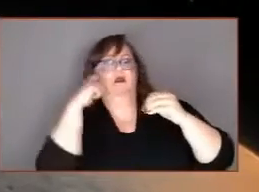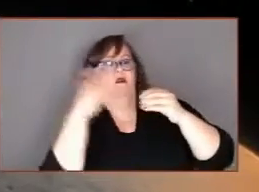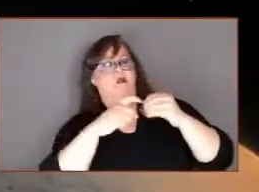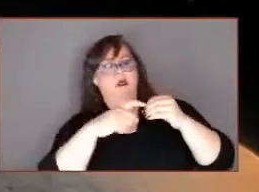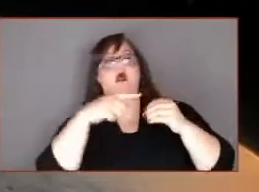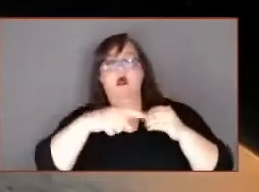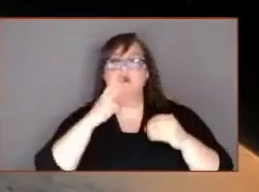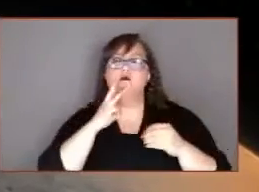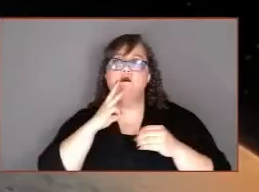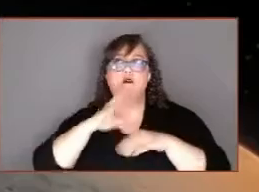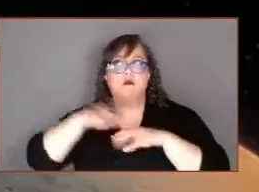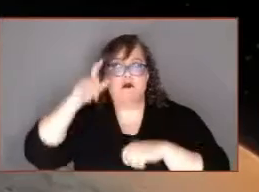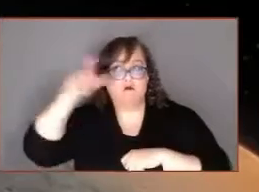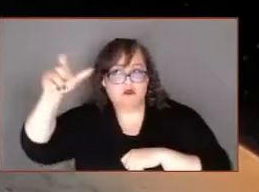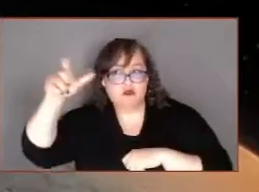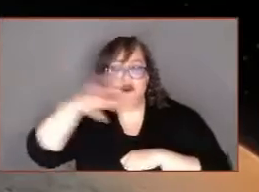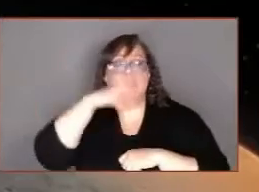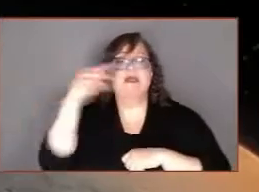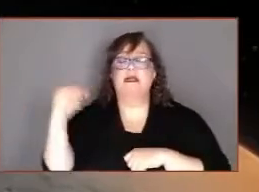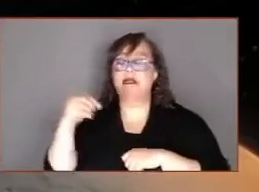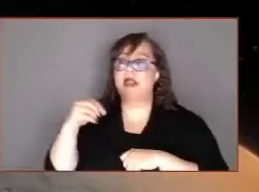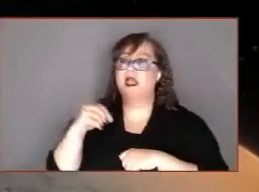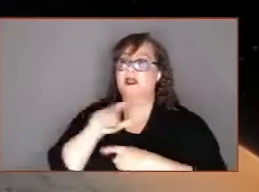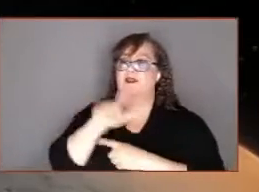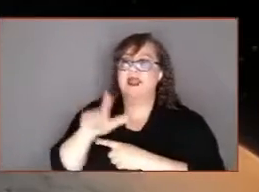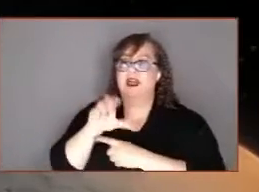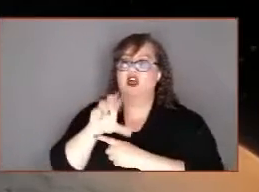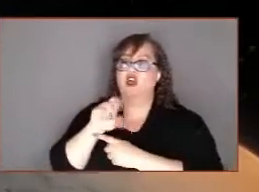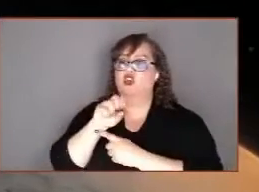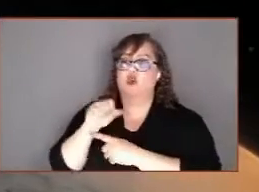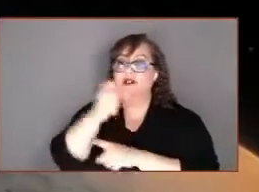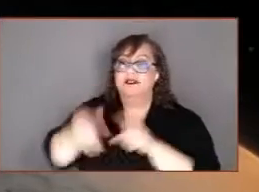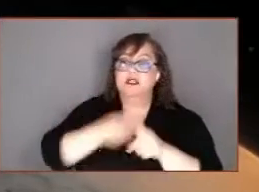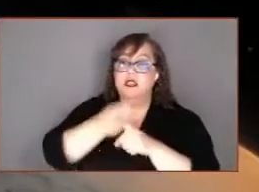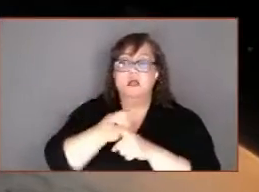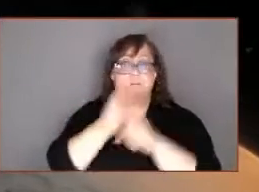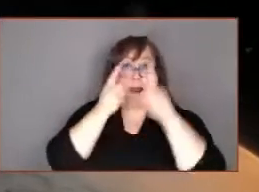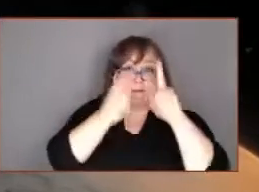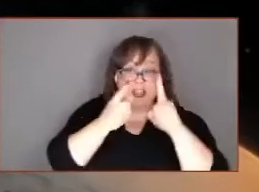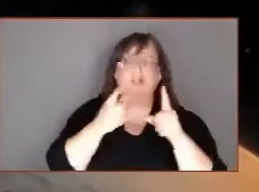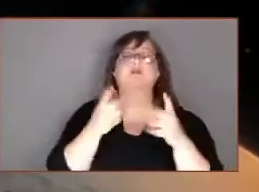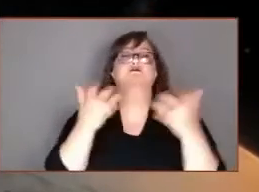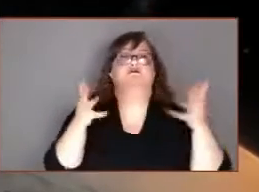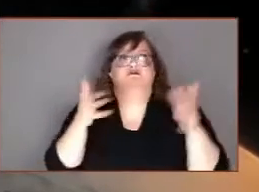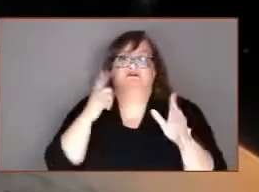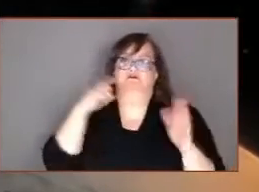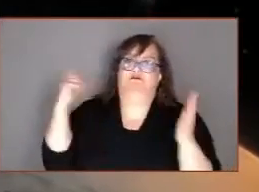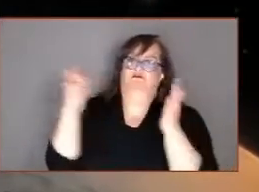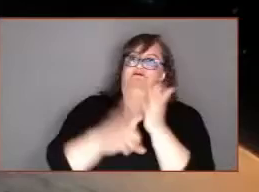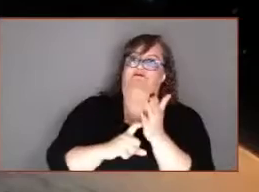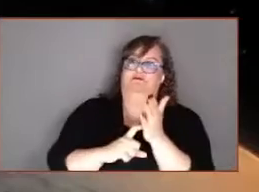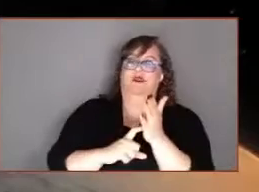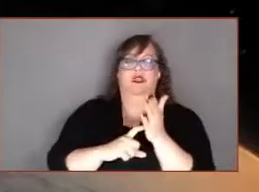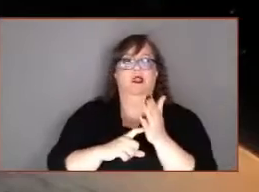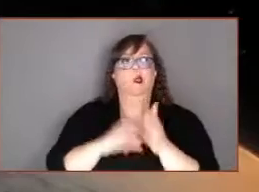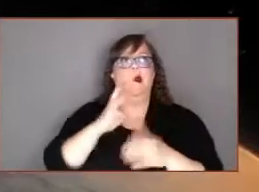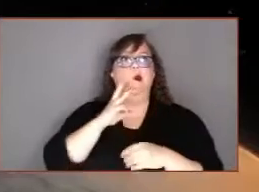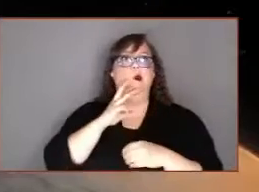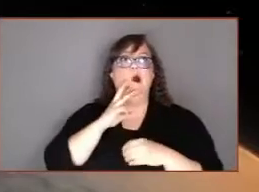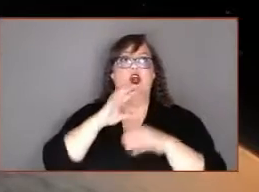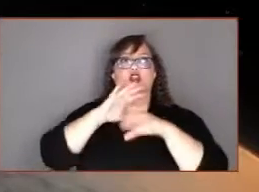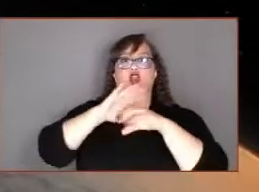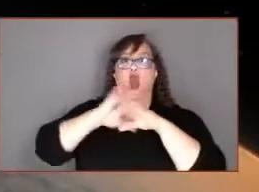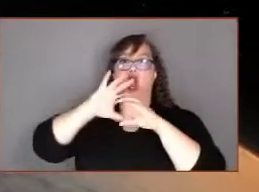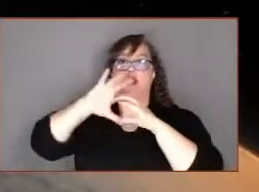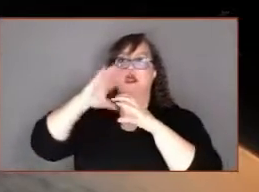an L-Cross impact mission, identified that there's water on the permanently shadowed regions